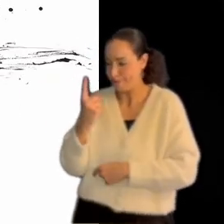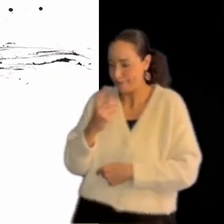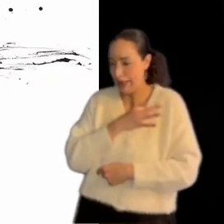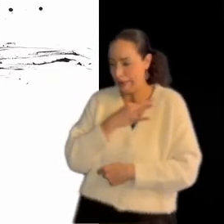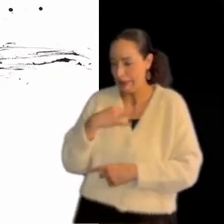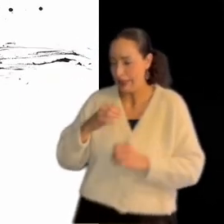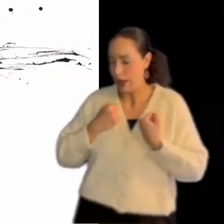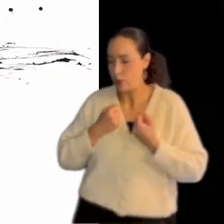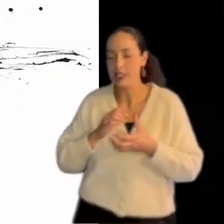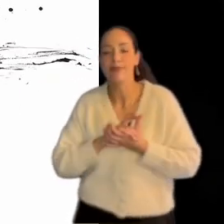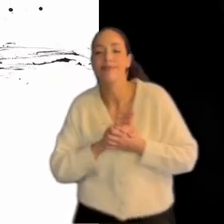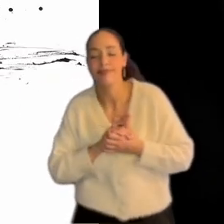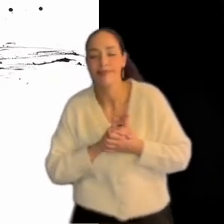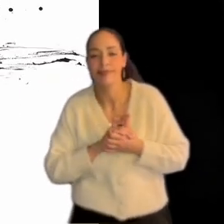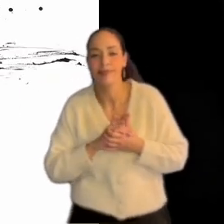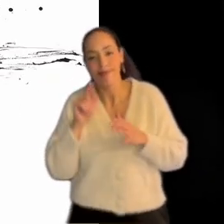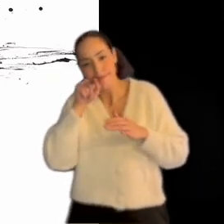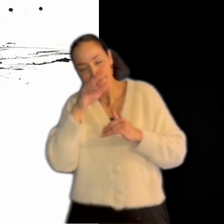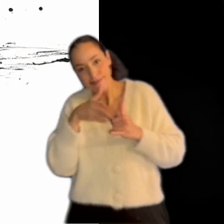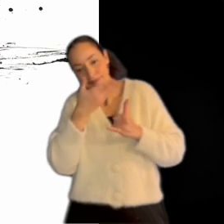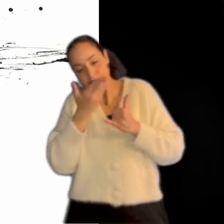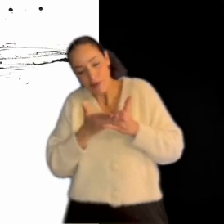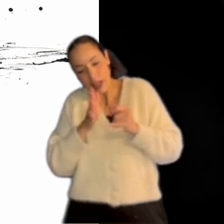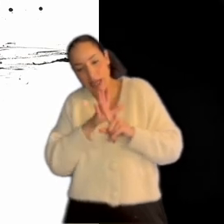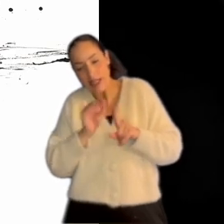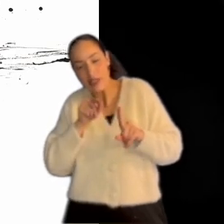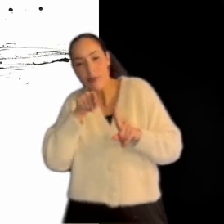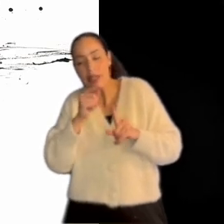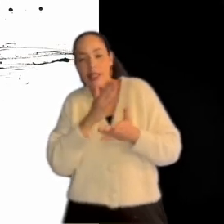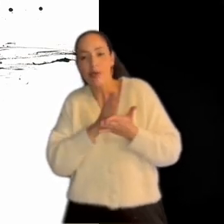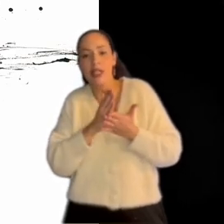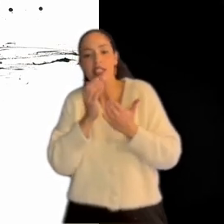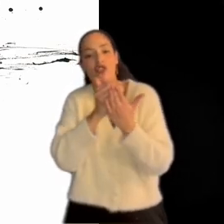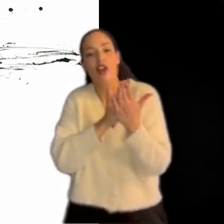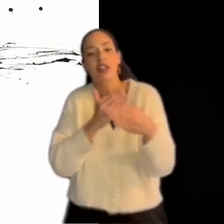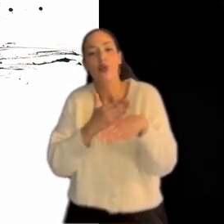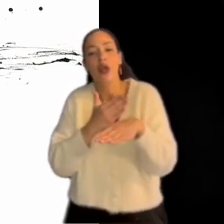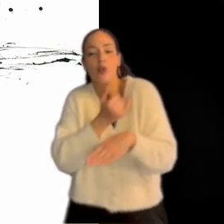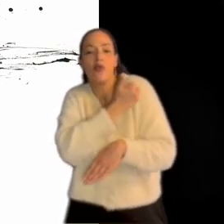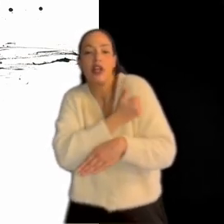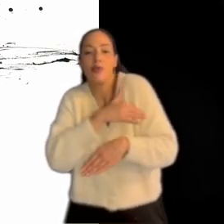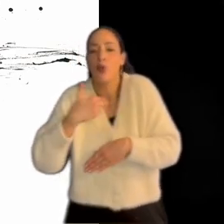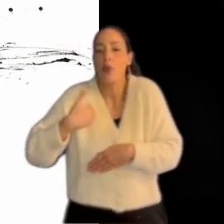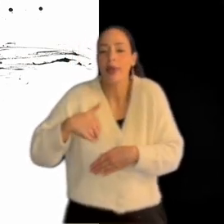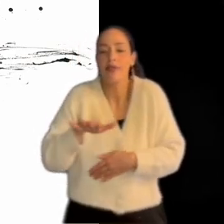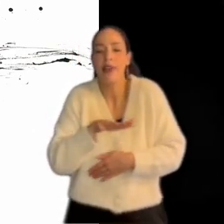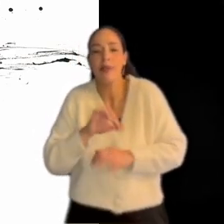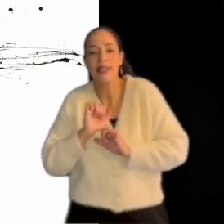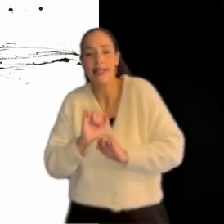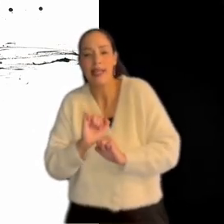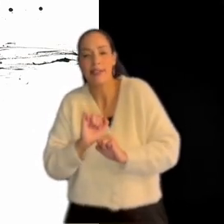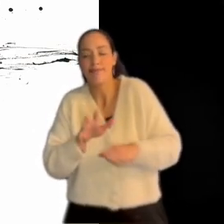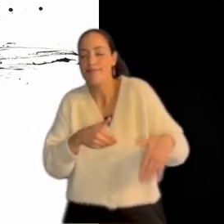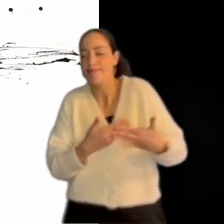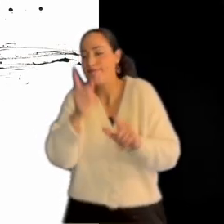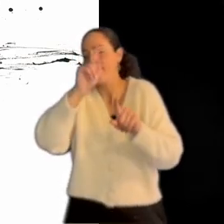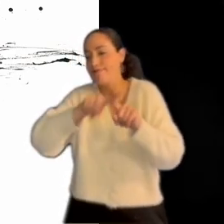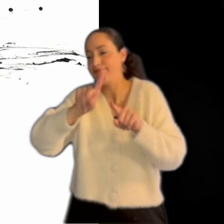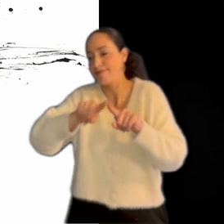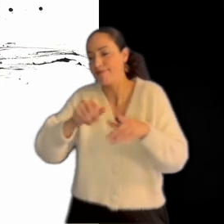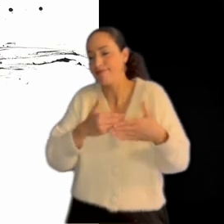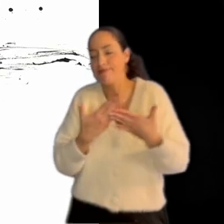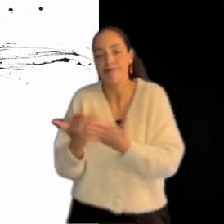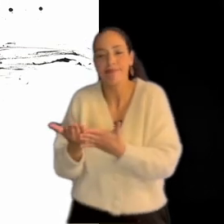The final example in this section is from a charity working with vulnerable women and their families to provide a range of services, including tenancy